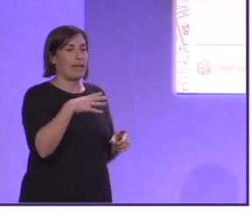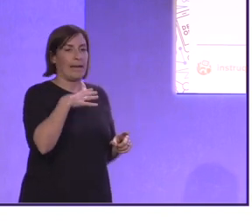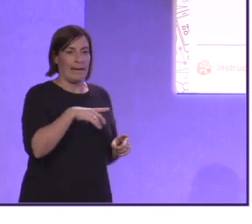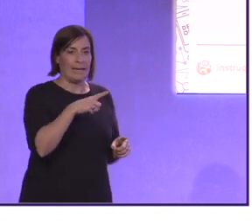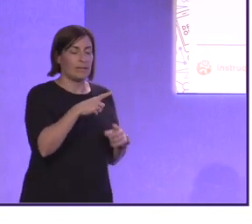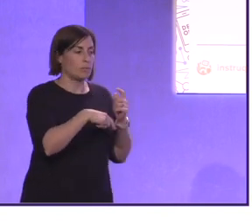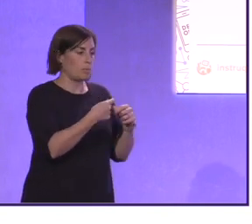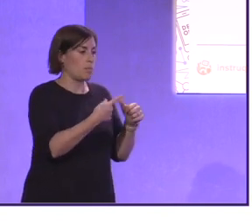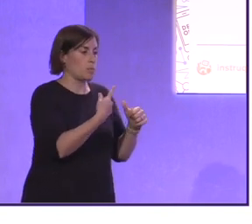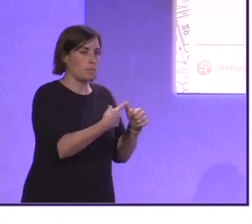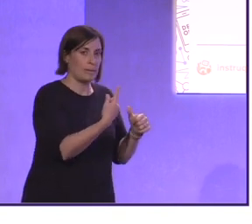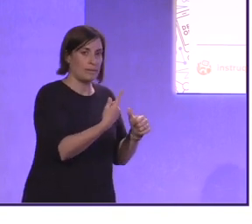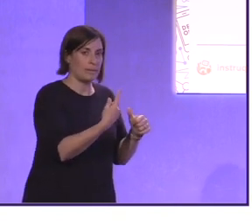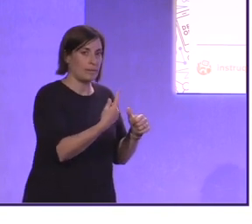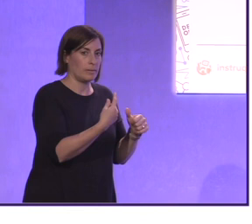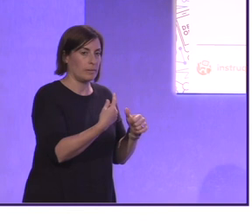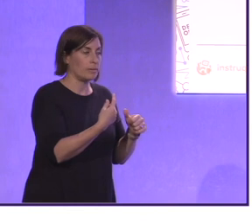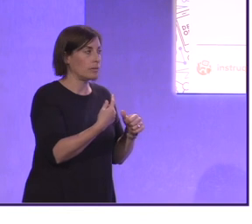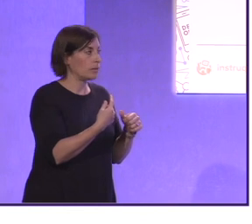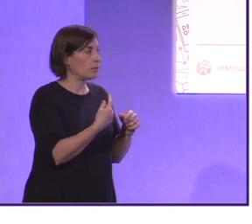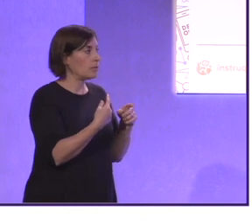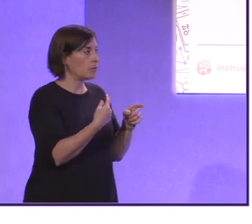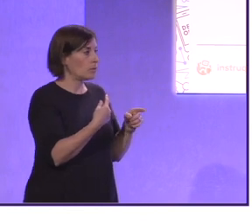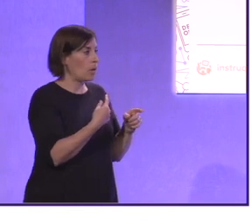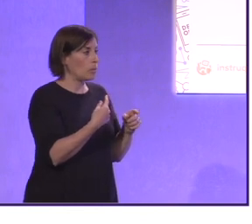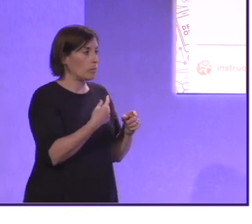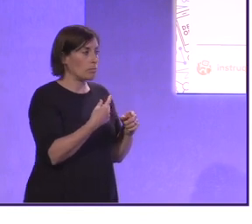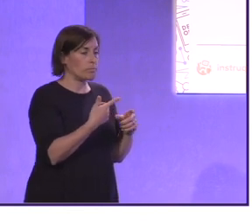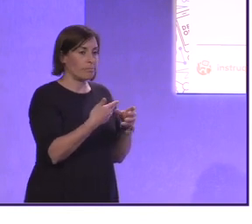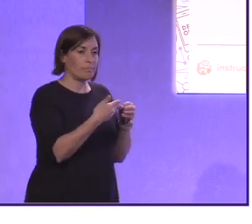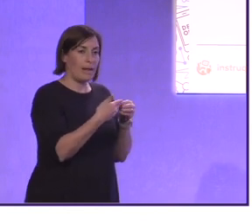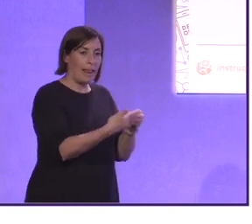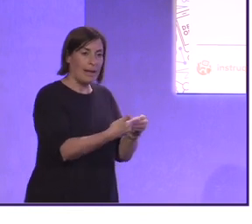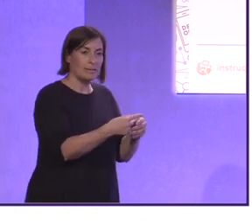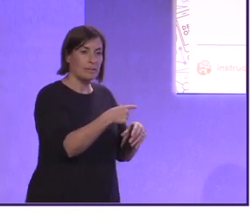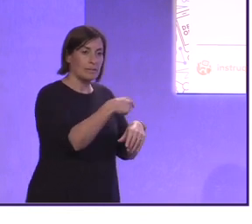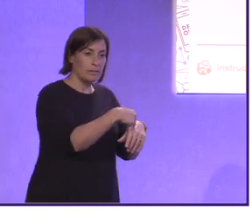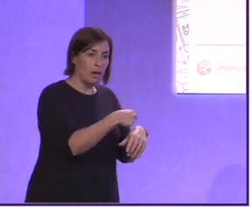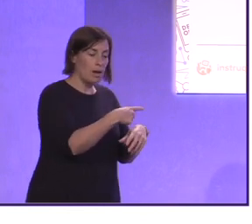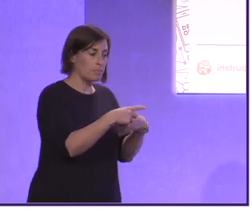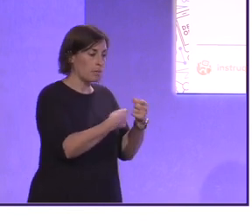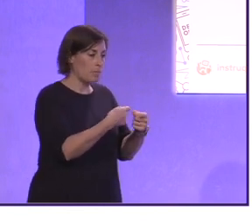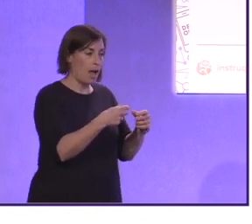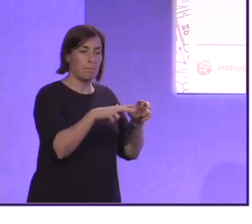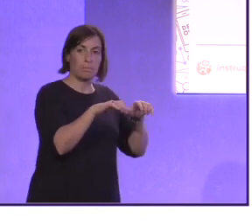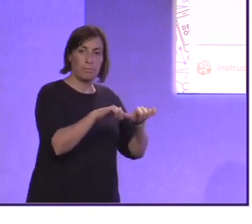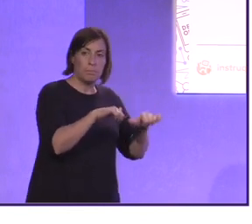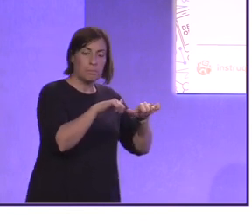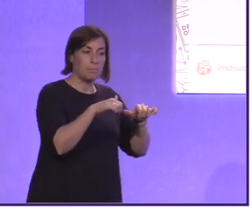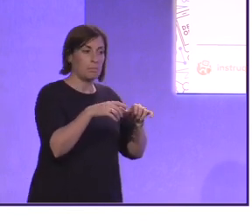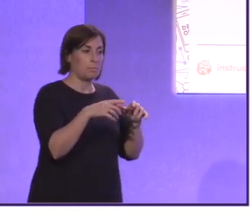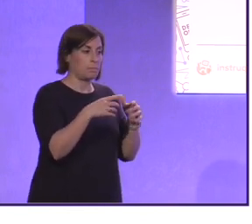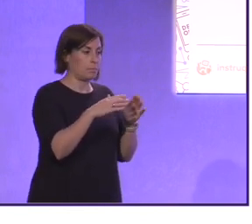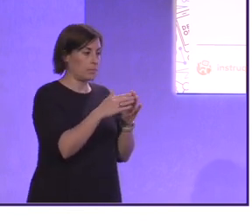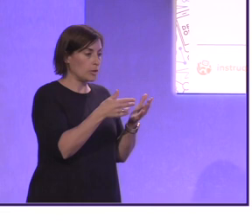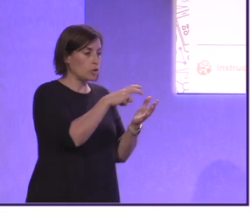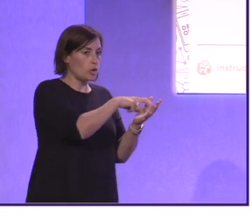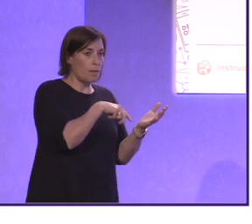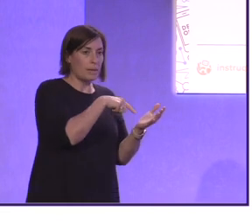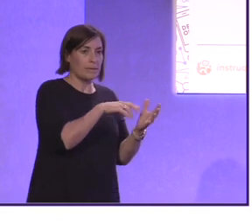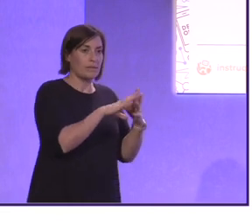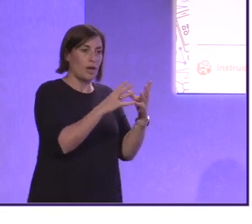my much earlier point, we could cut down the lead times for creating or getting certifications and creating all the documentation that was needed